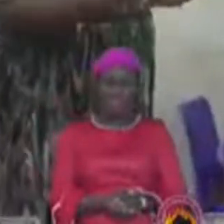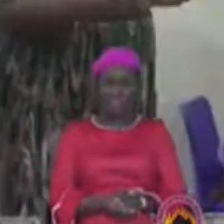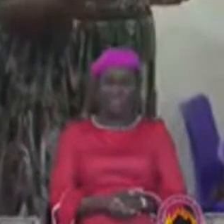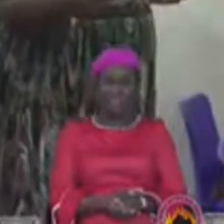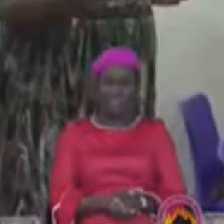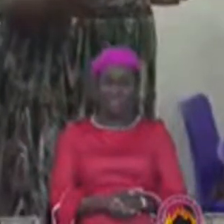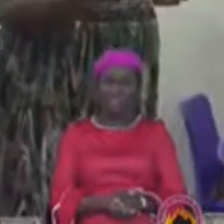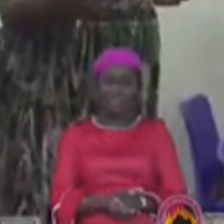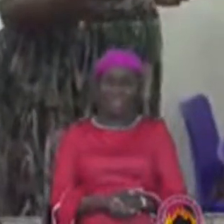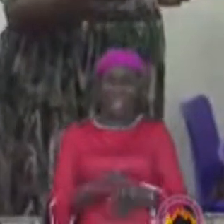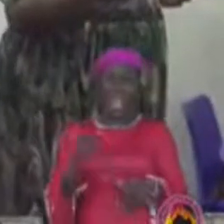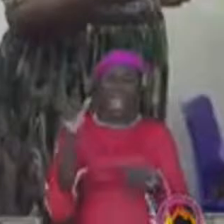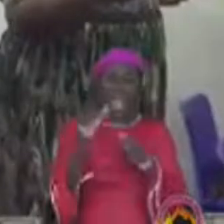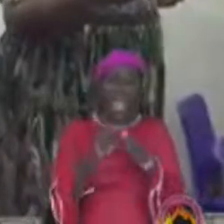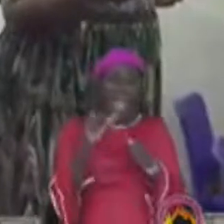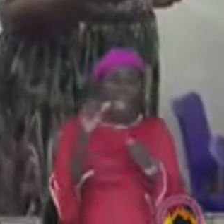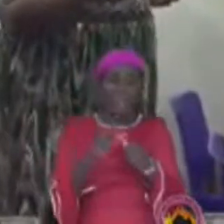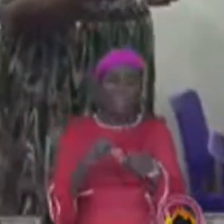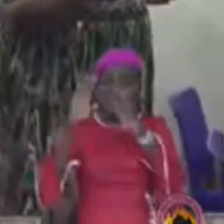Every domestic witchcraft